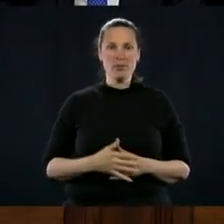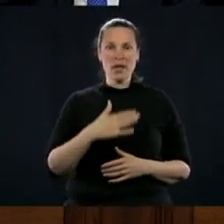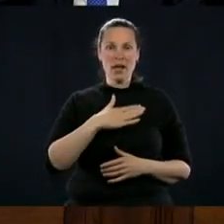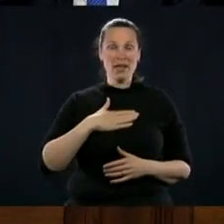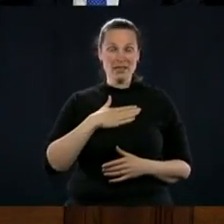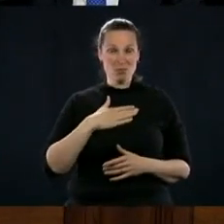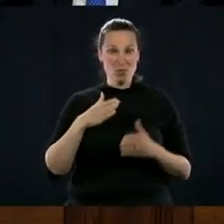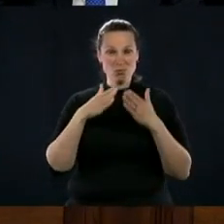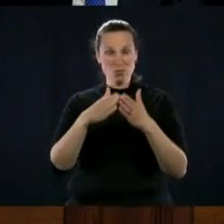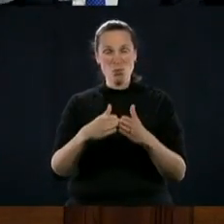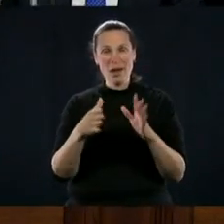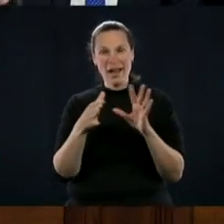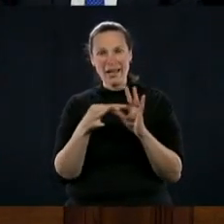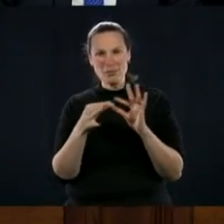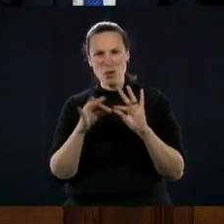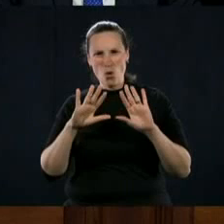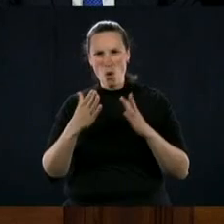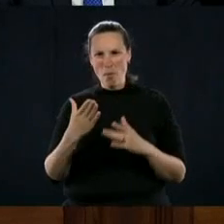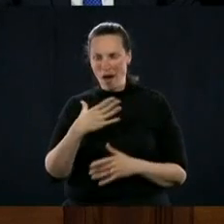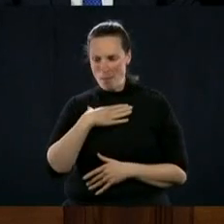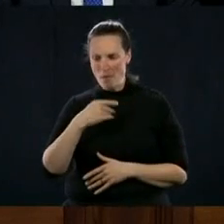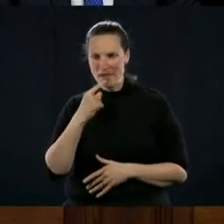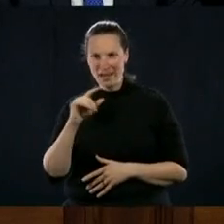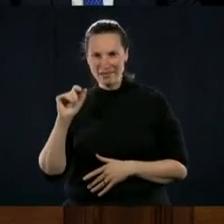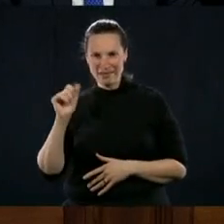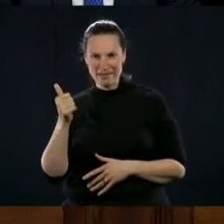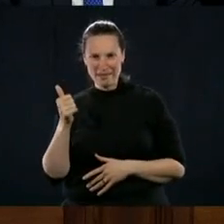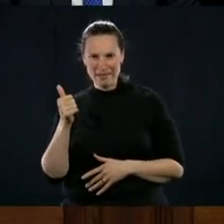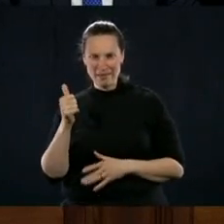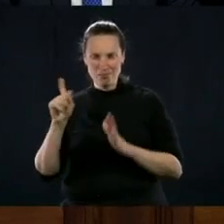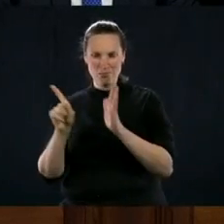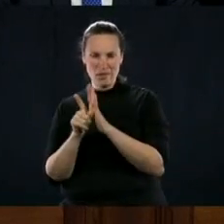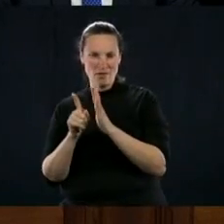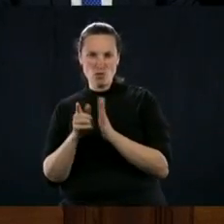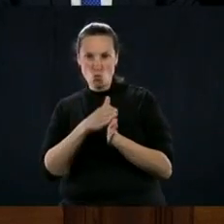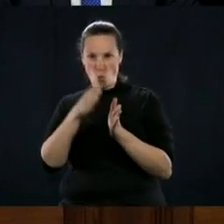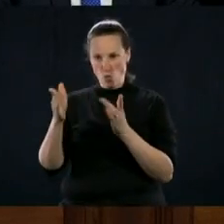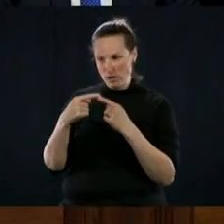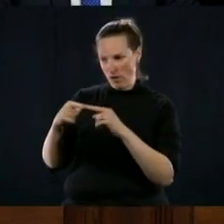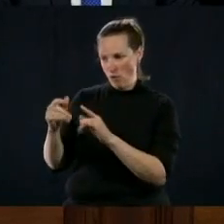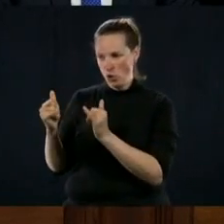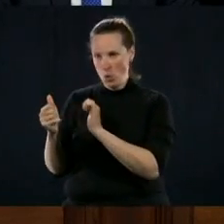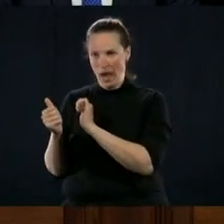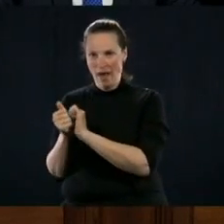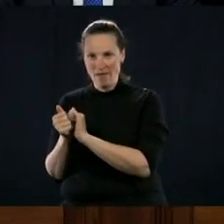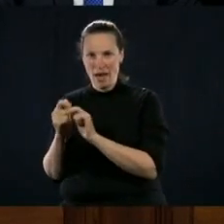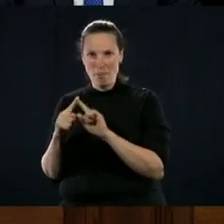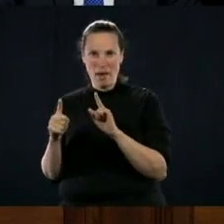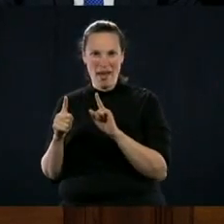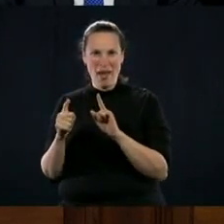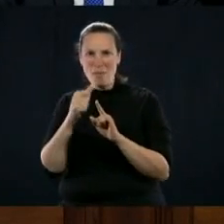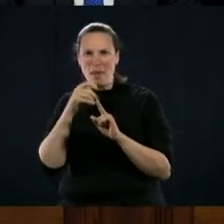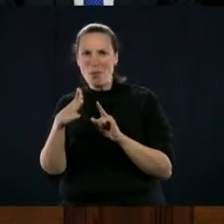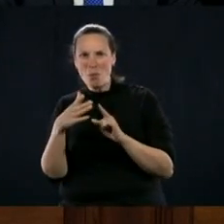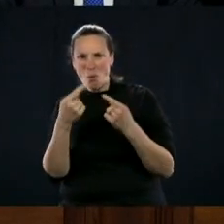for you to explain to me how I can prevent my 10-year-old son to not play with a neighbor, but that in a few days there are going to be